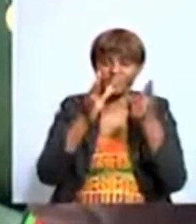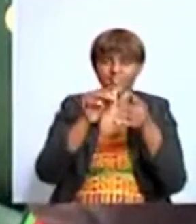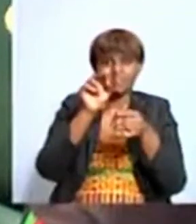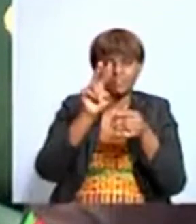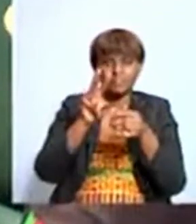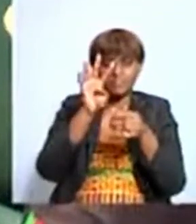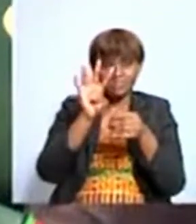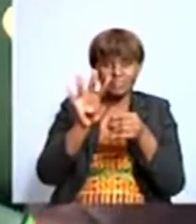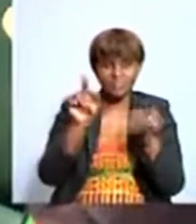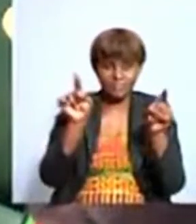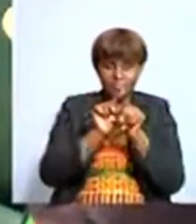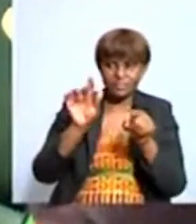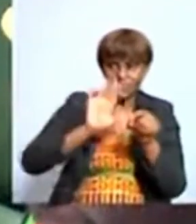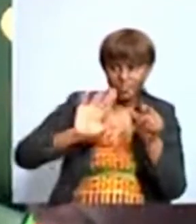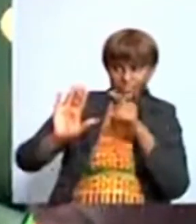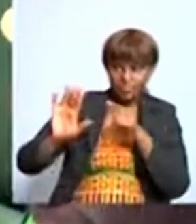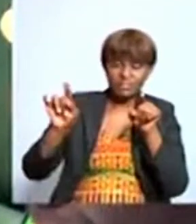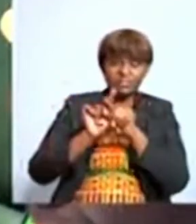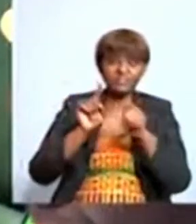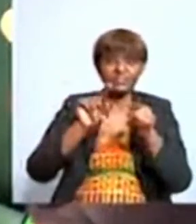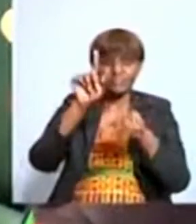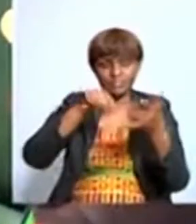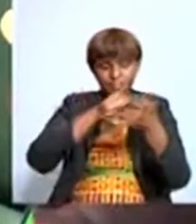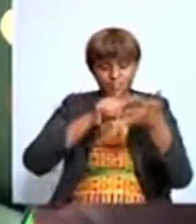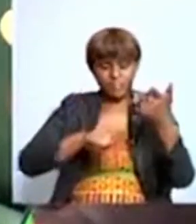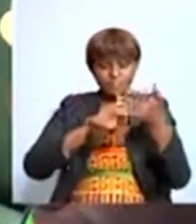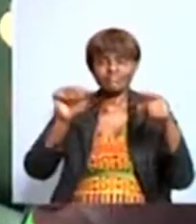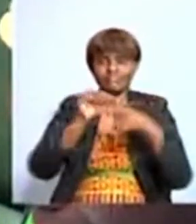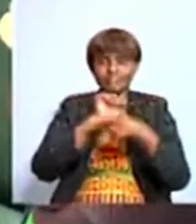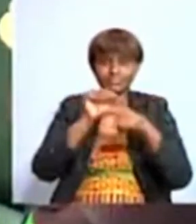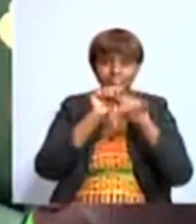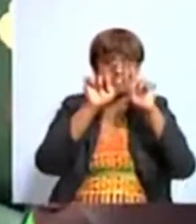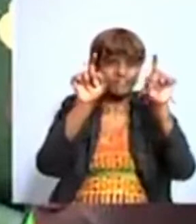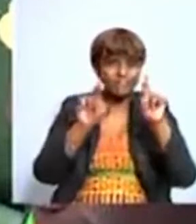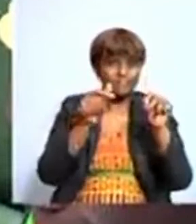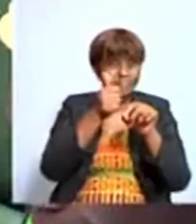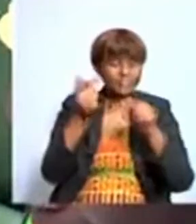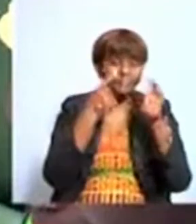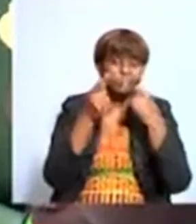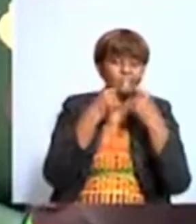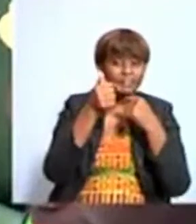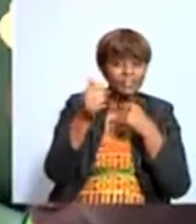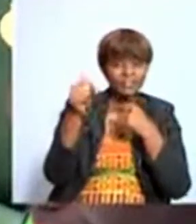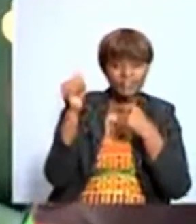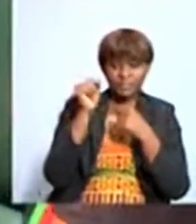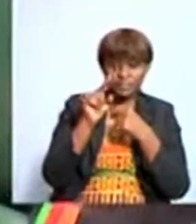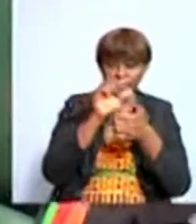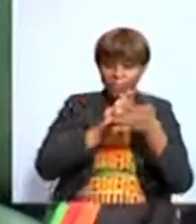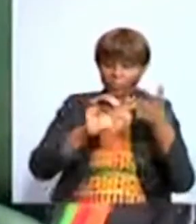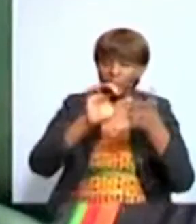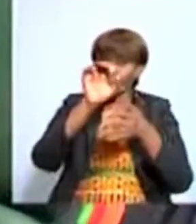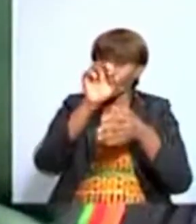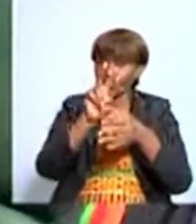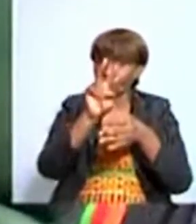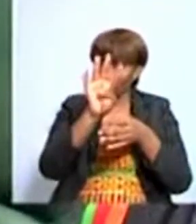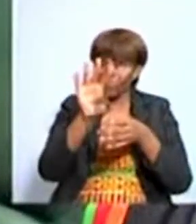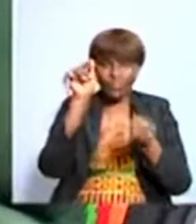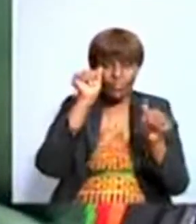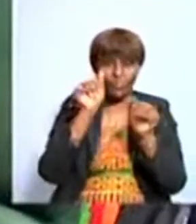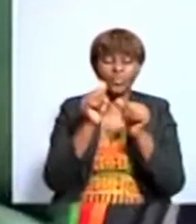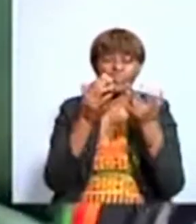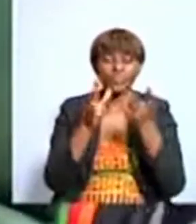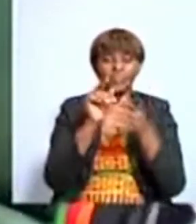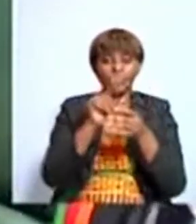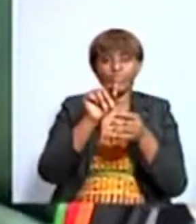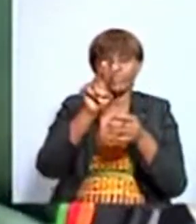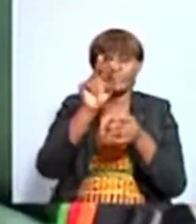24, suspension and cancellation practicing certificate. Any debate, any objection, clause 24 is agreed to.